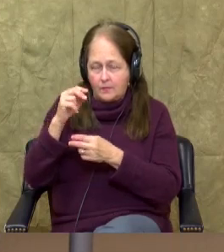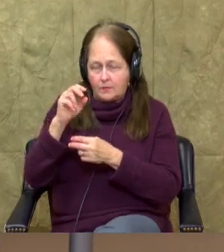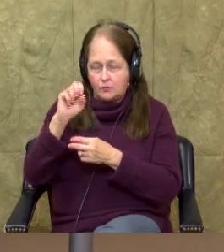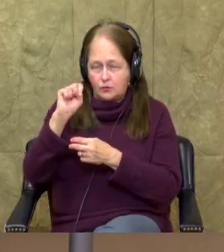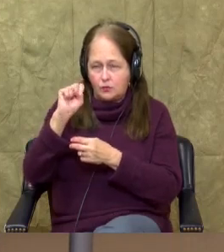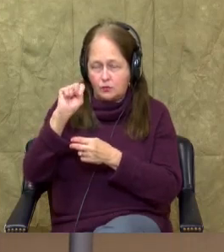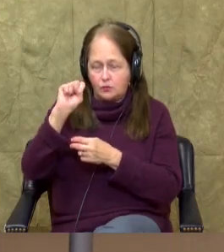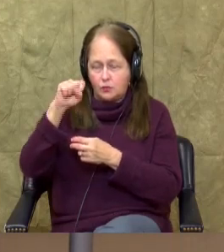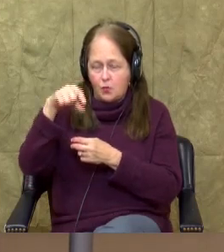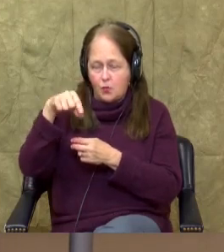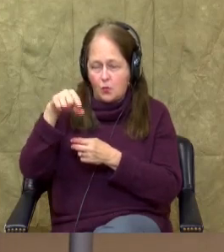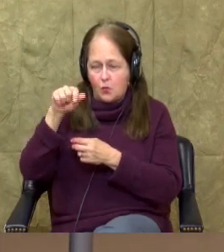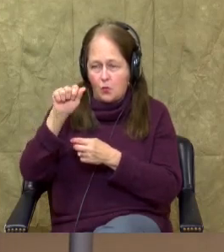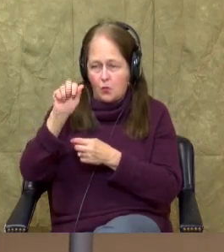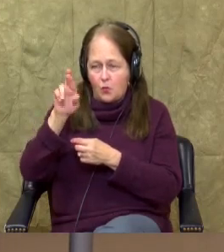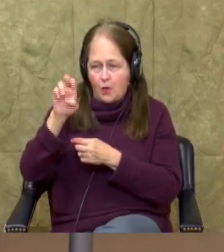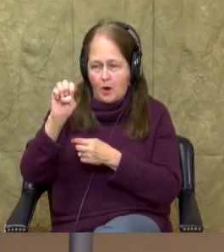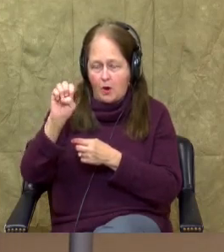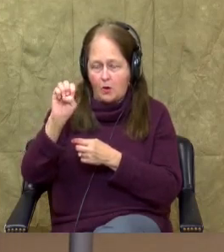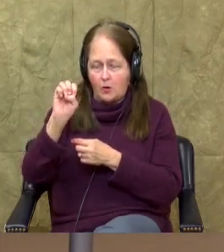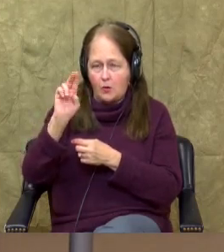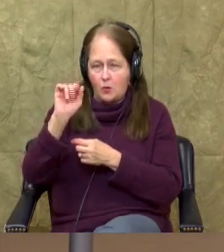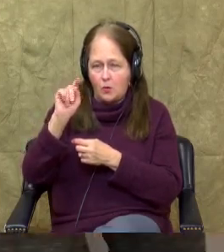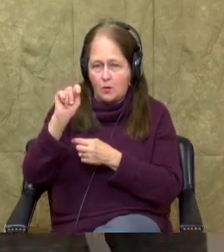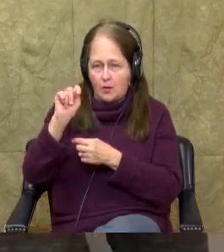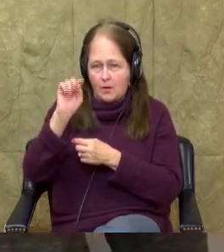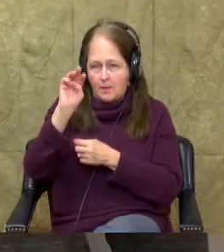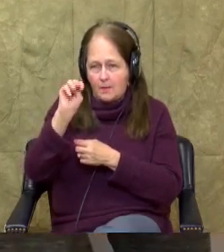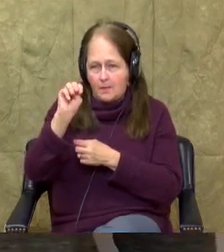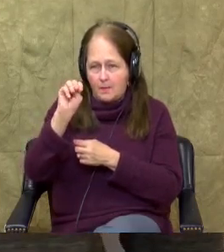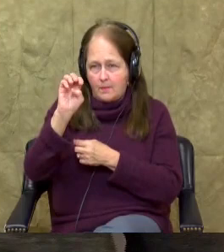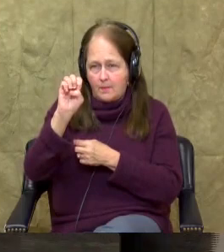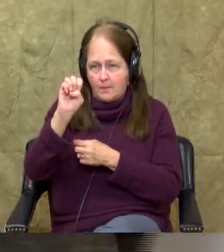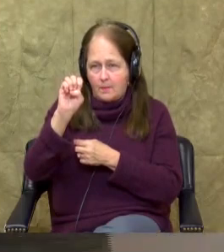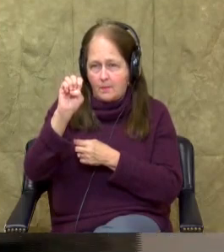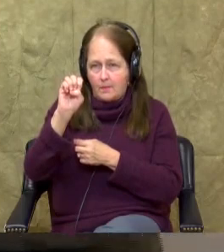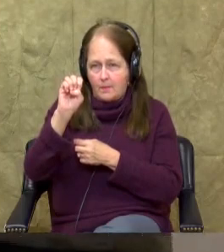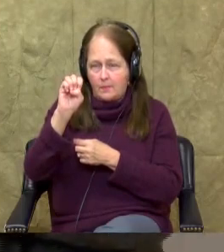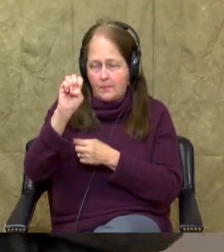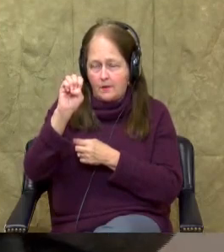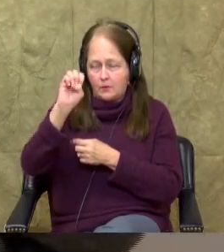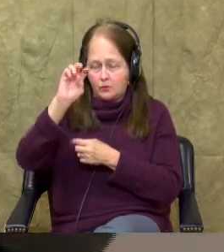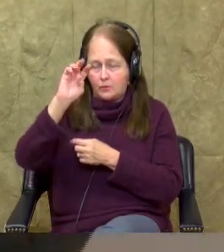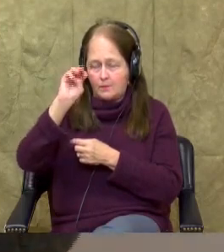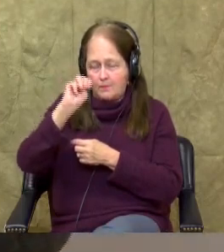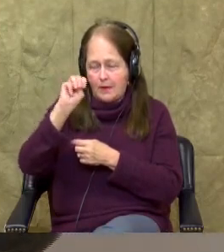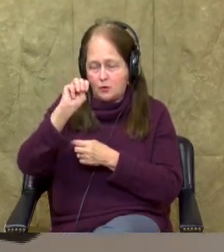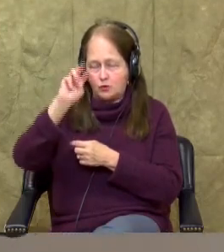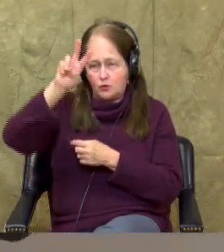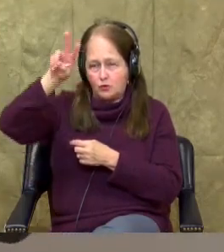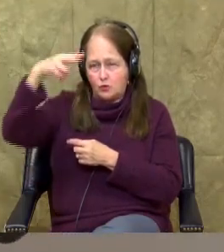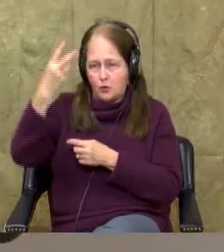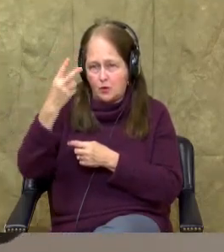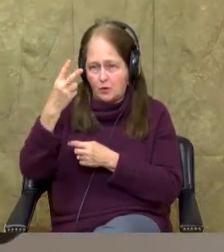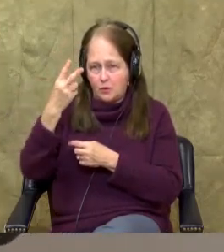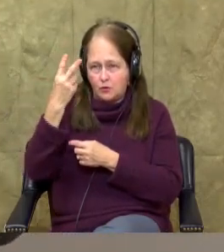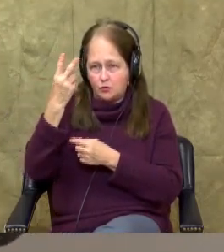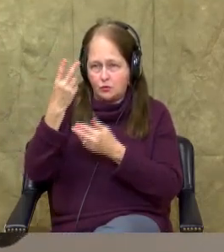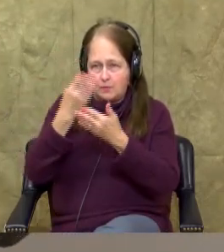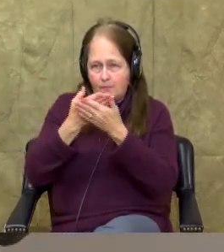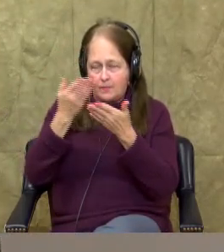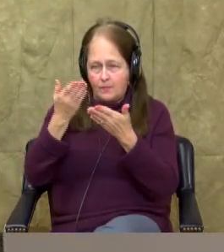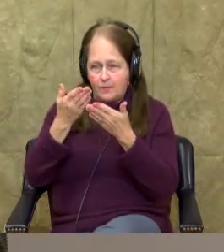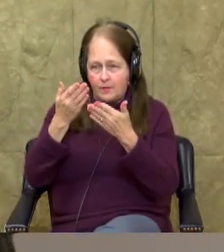unit comes from. So you might have meters squared because you're measuring two